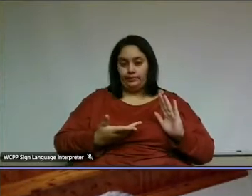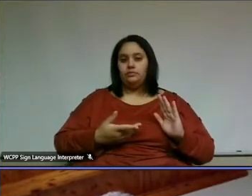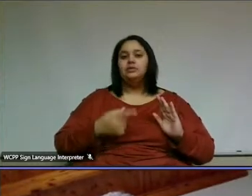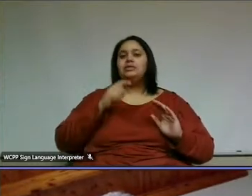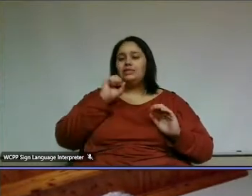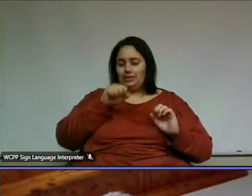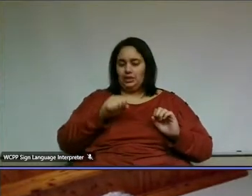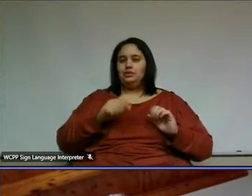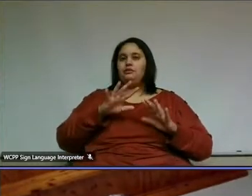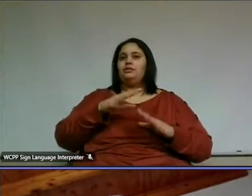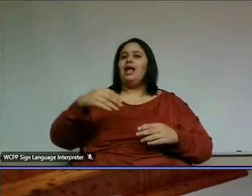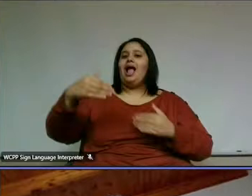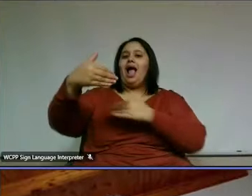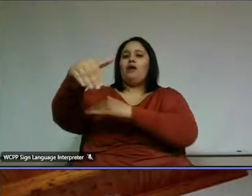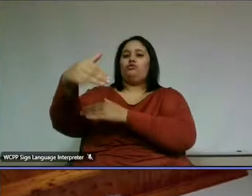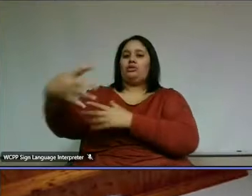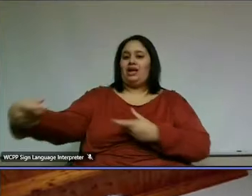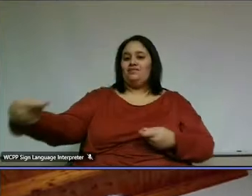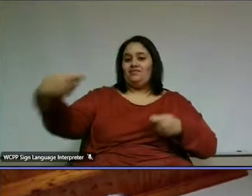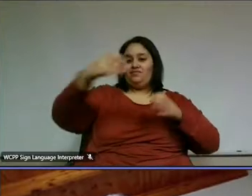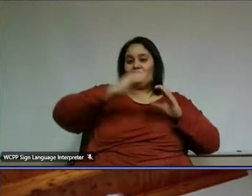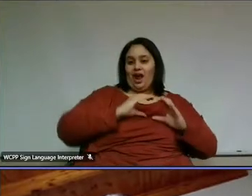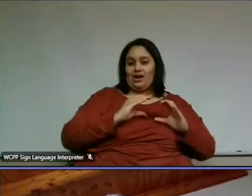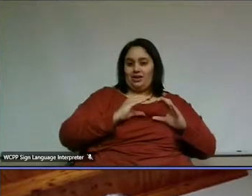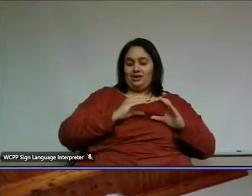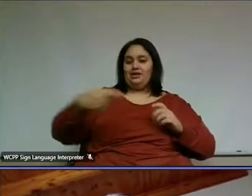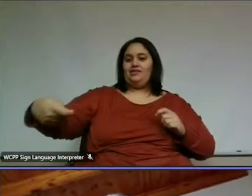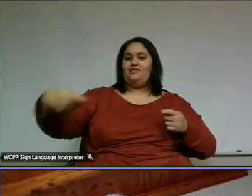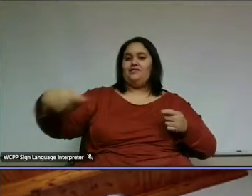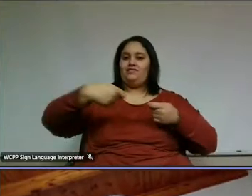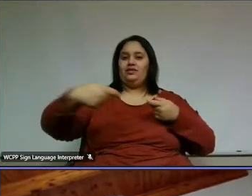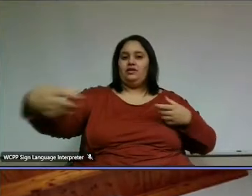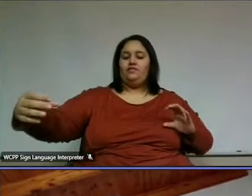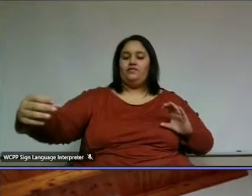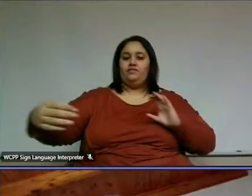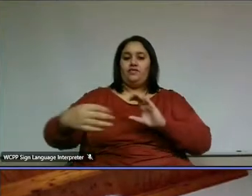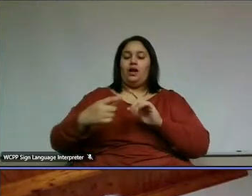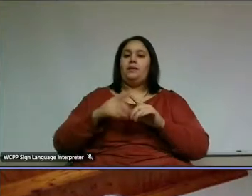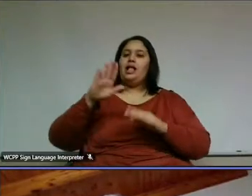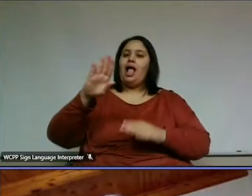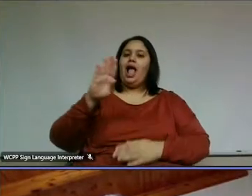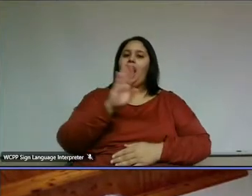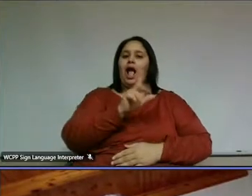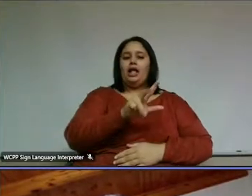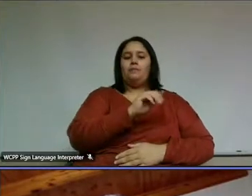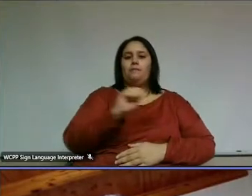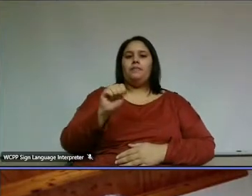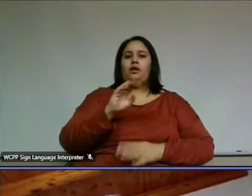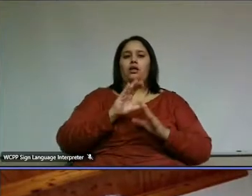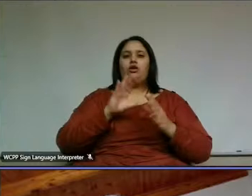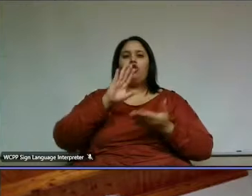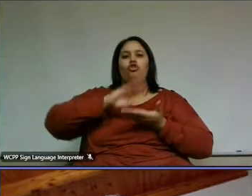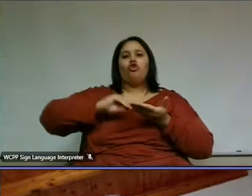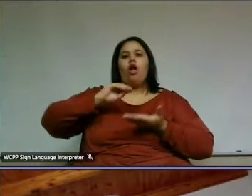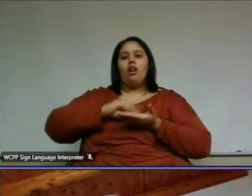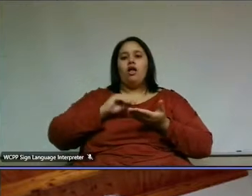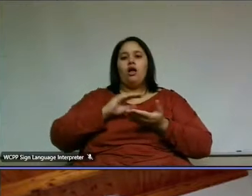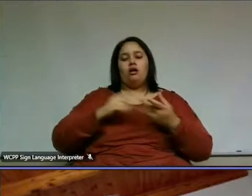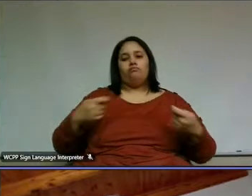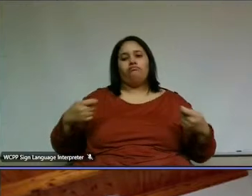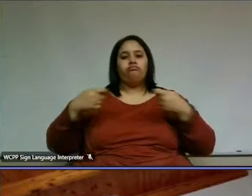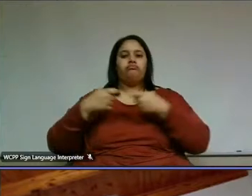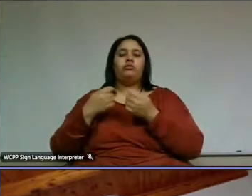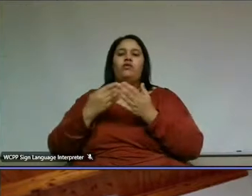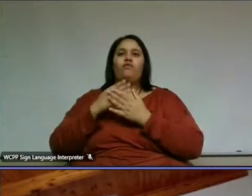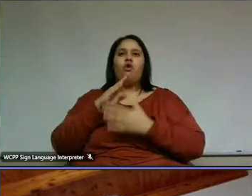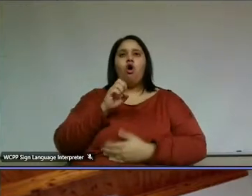funding, but there's an $8 billion allocation towards carbon reduction, and transport